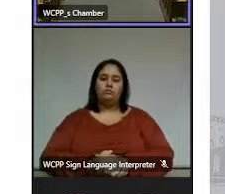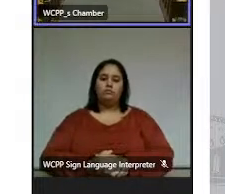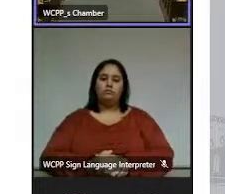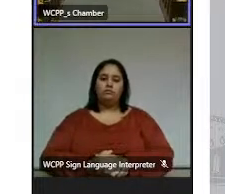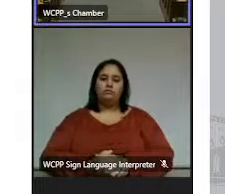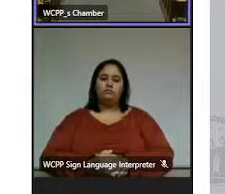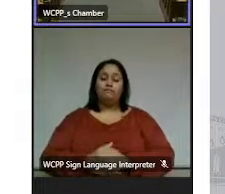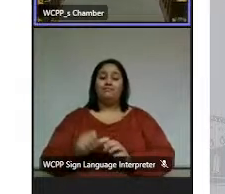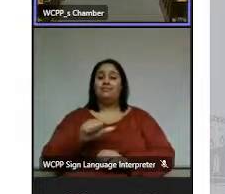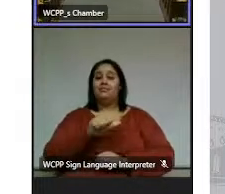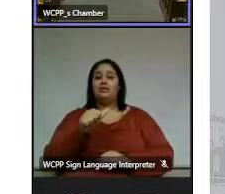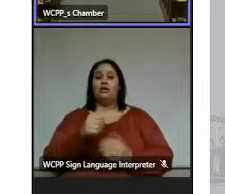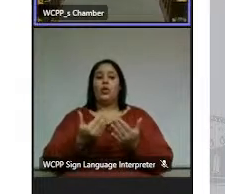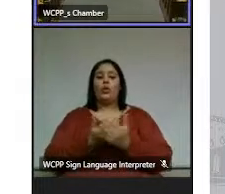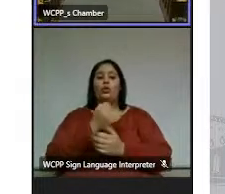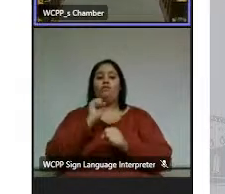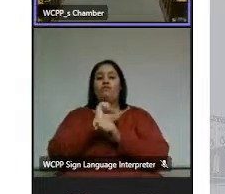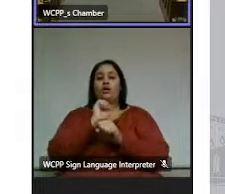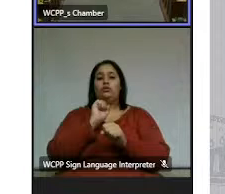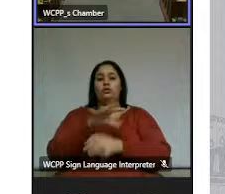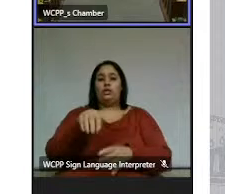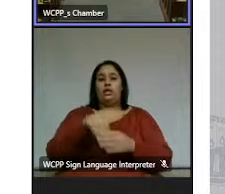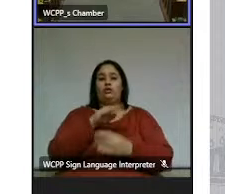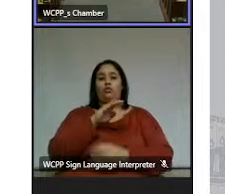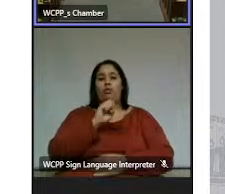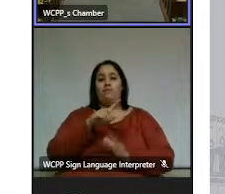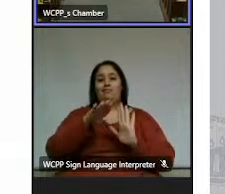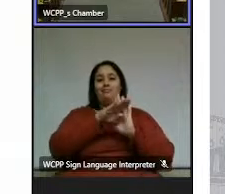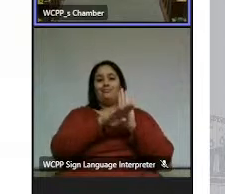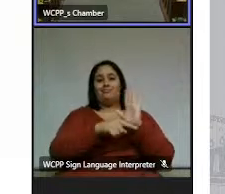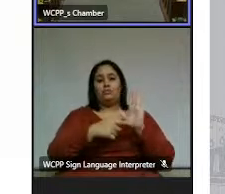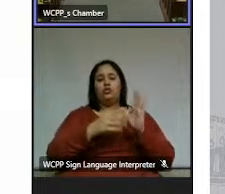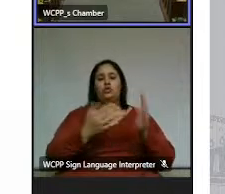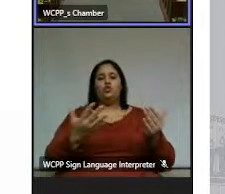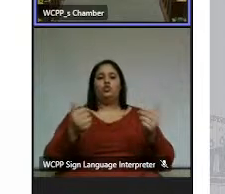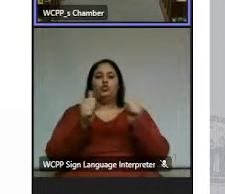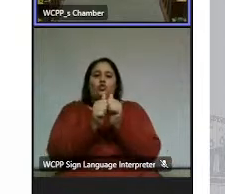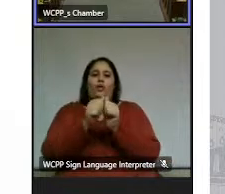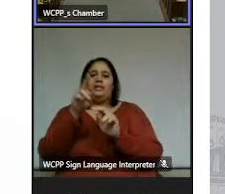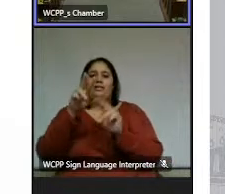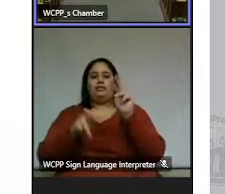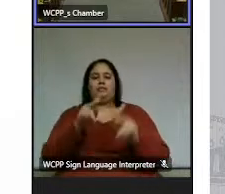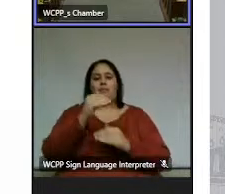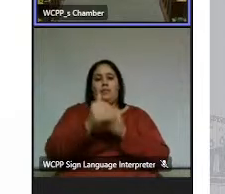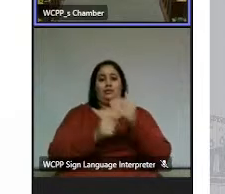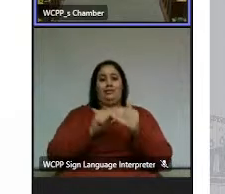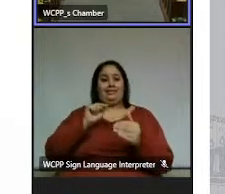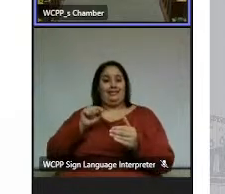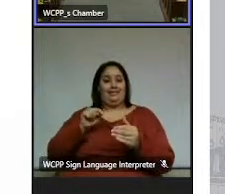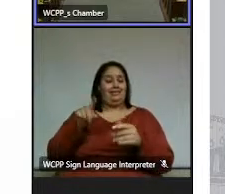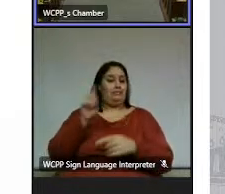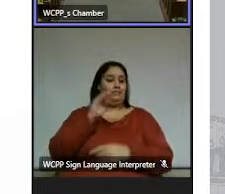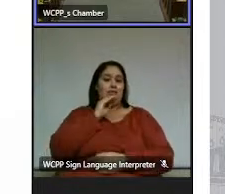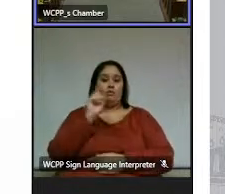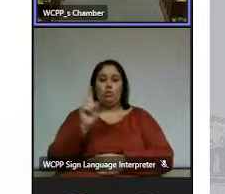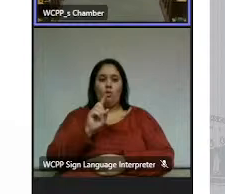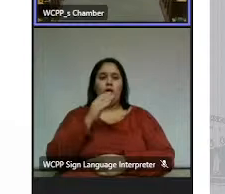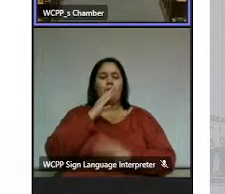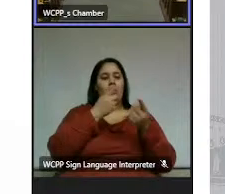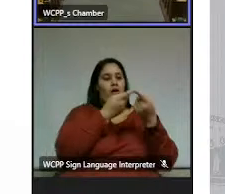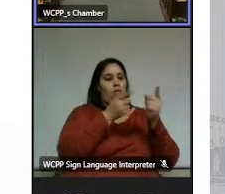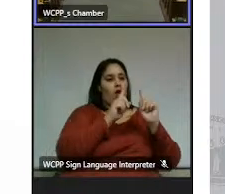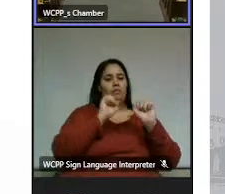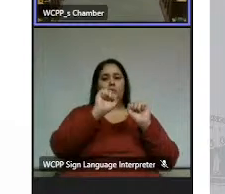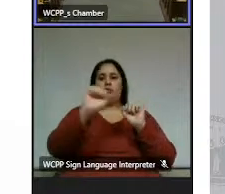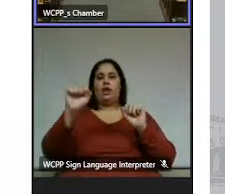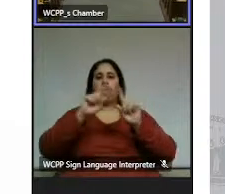Another new function within the bill is the joint assessment process. It's a process of reassessment involving the department and municipalities, which